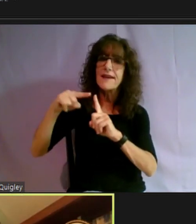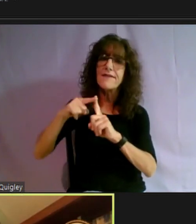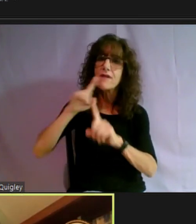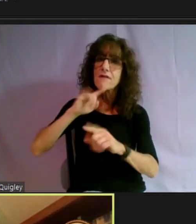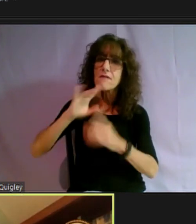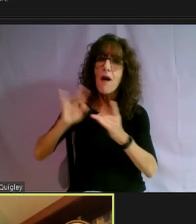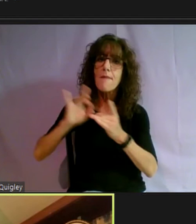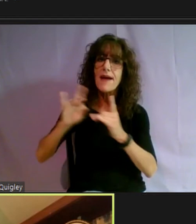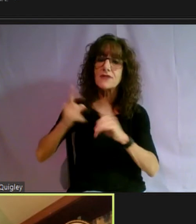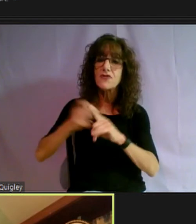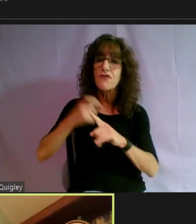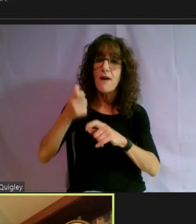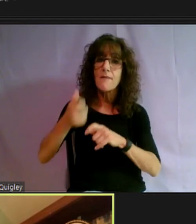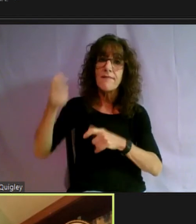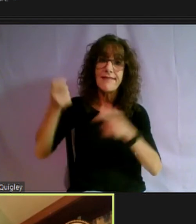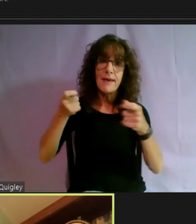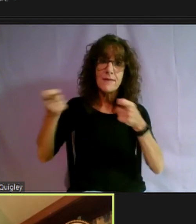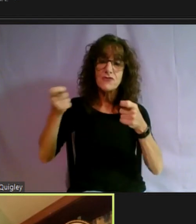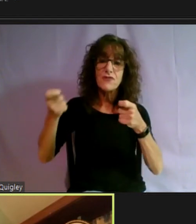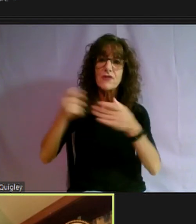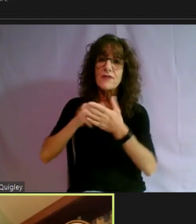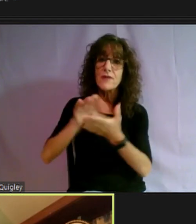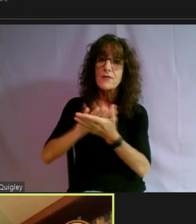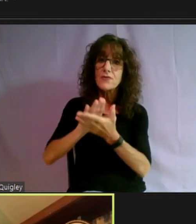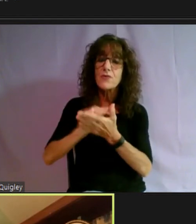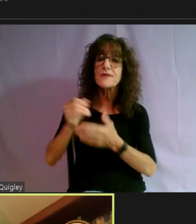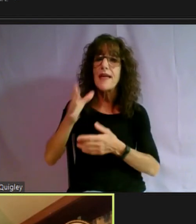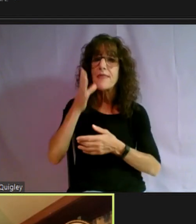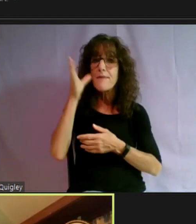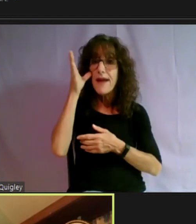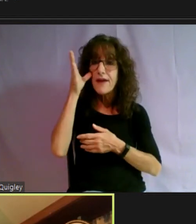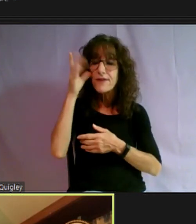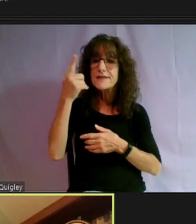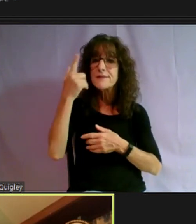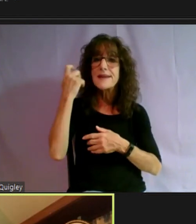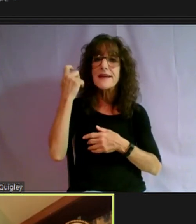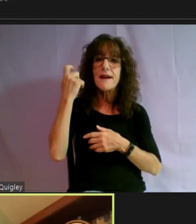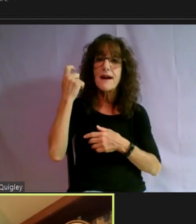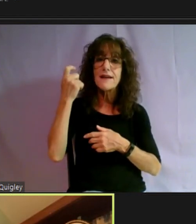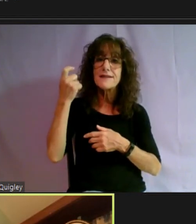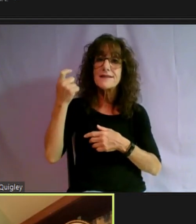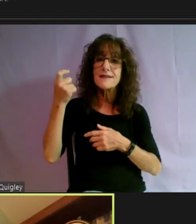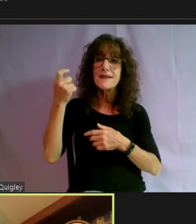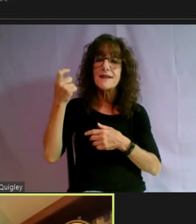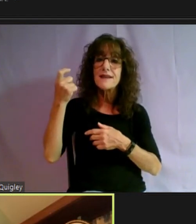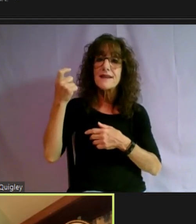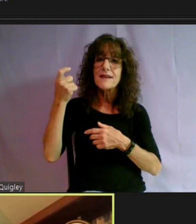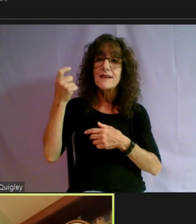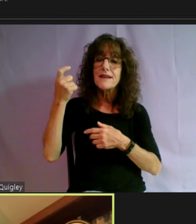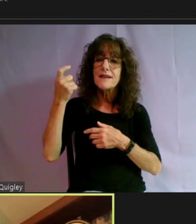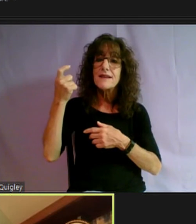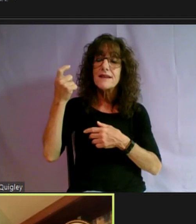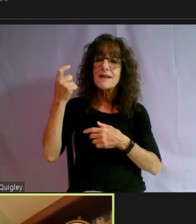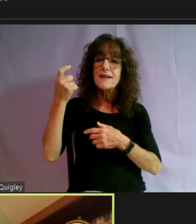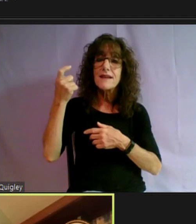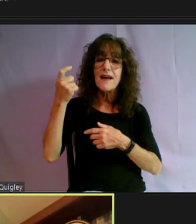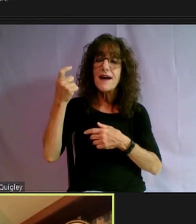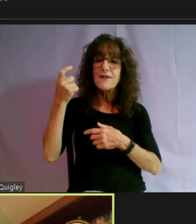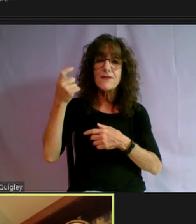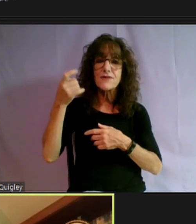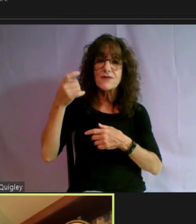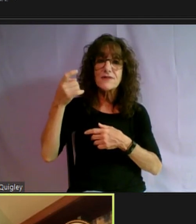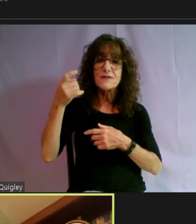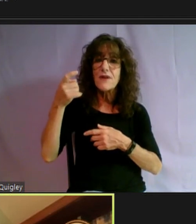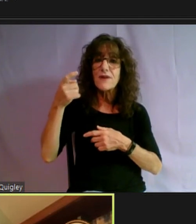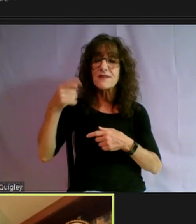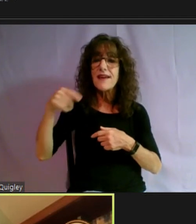the administrations in those schools and the parents, because they had the stamp of approval, that they had jumped